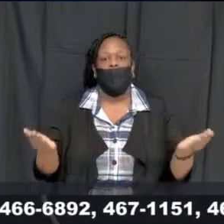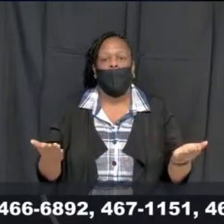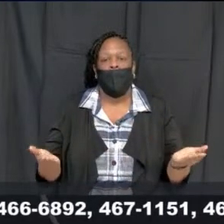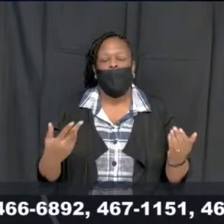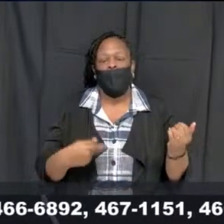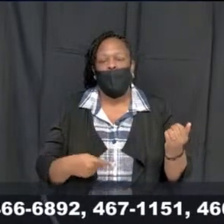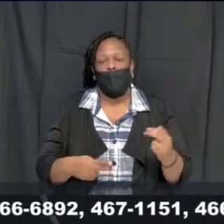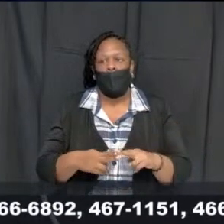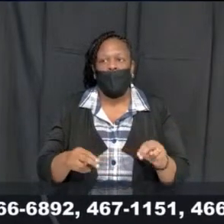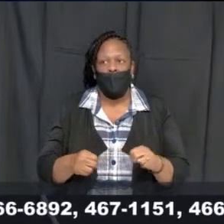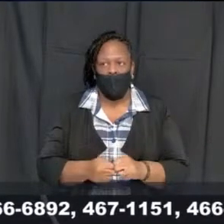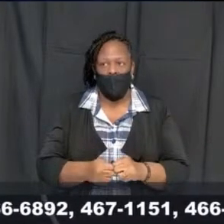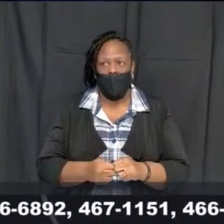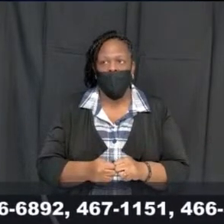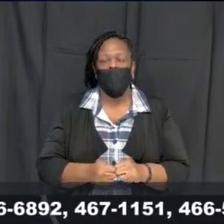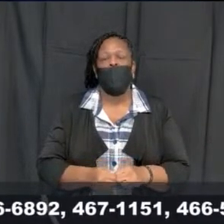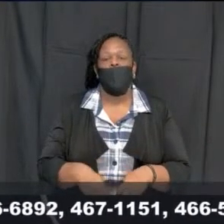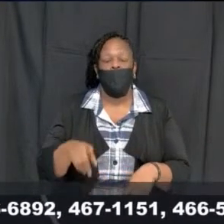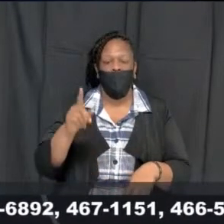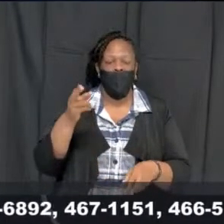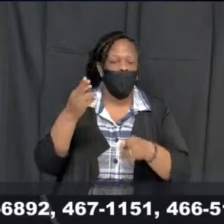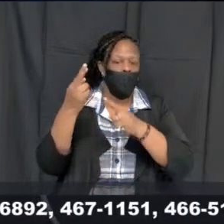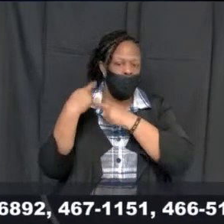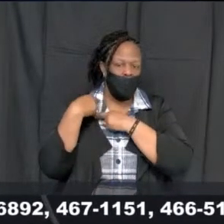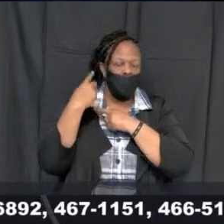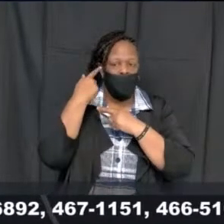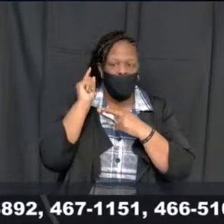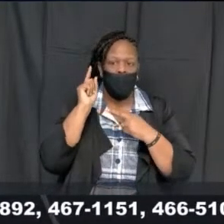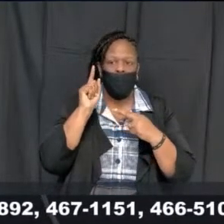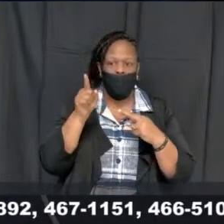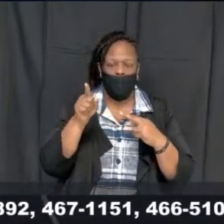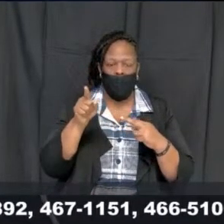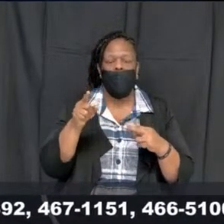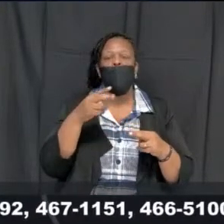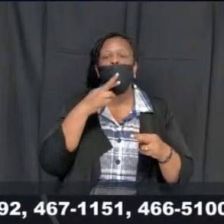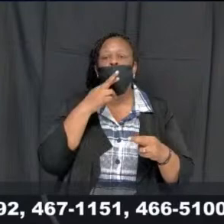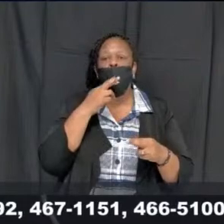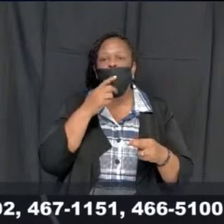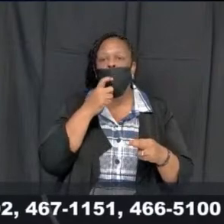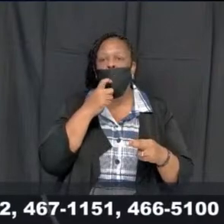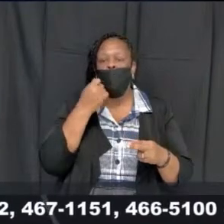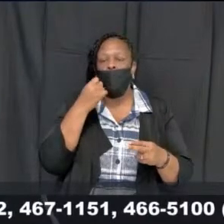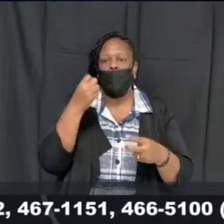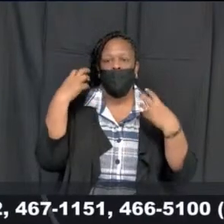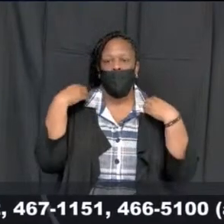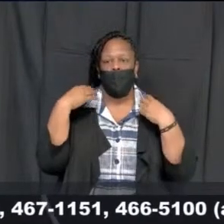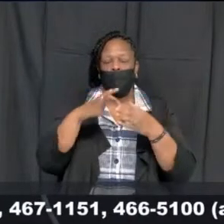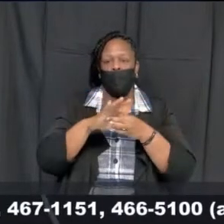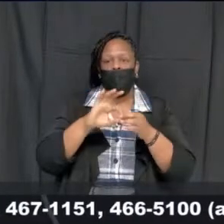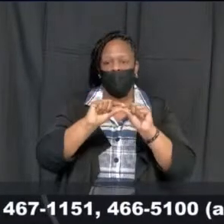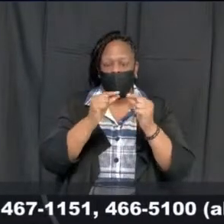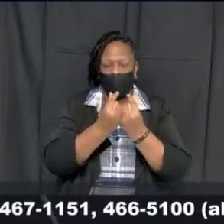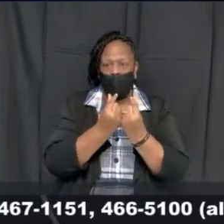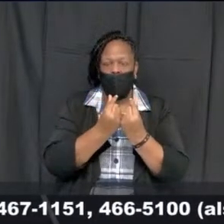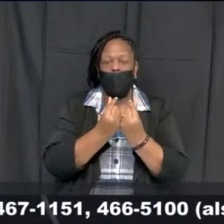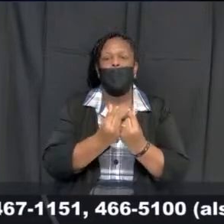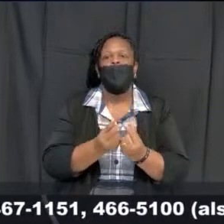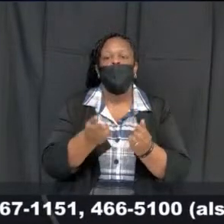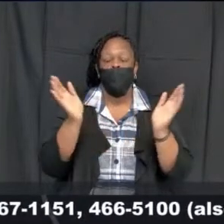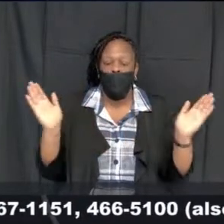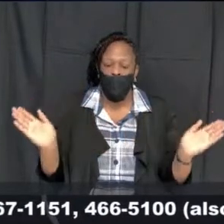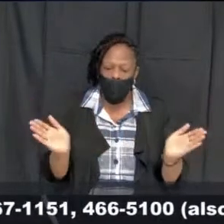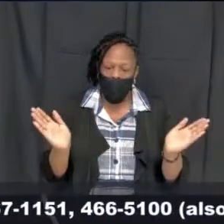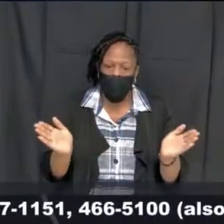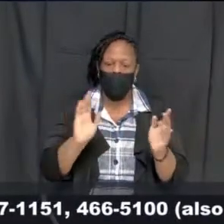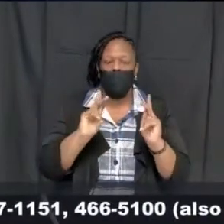responsibility of me as the Chamber's President and representing the business community, those members and those non-members